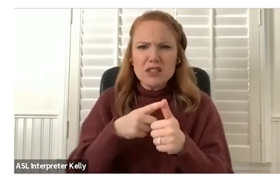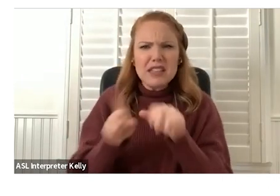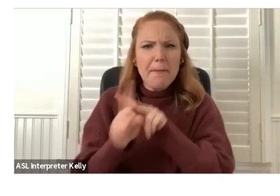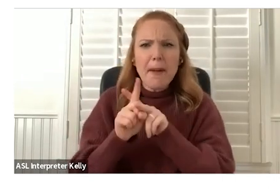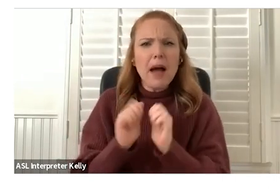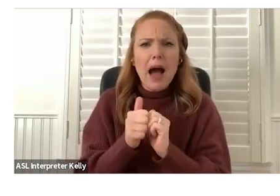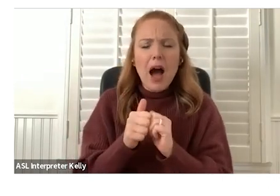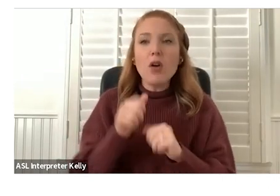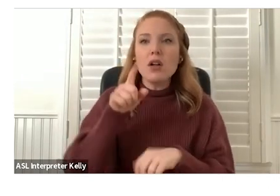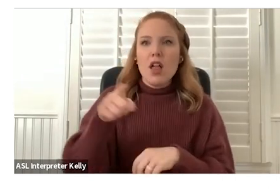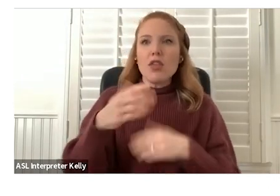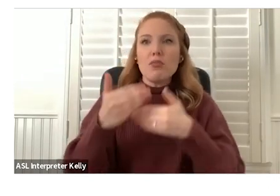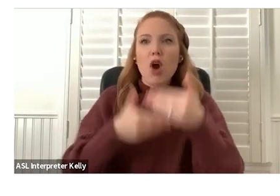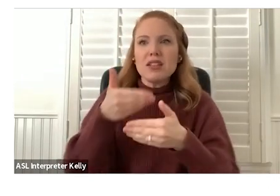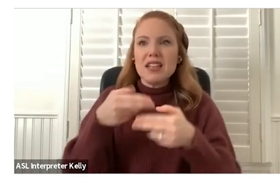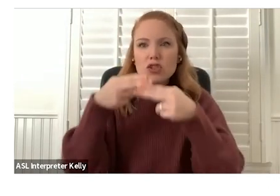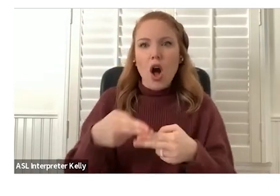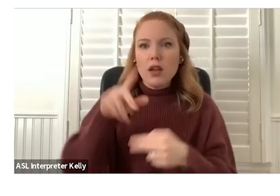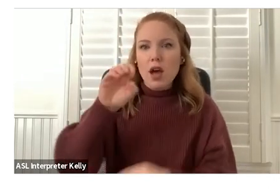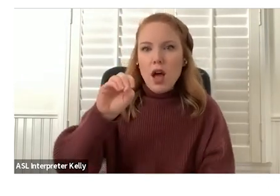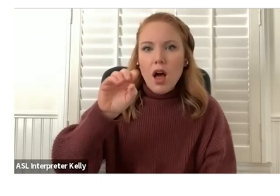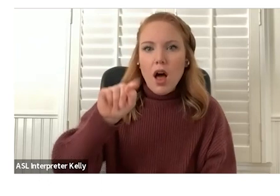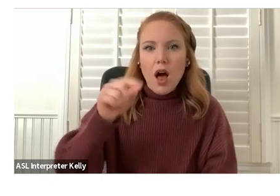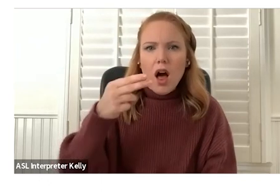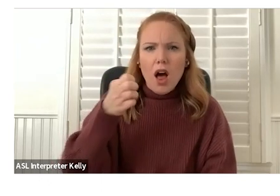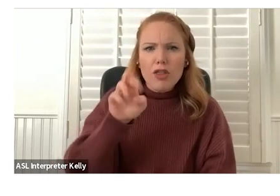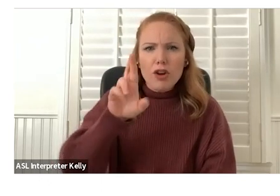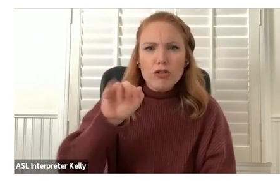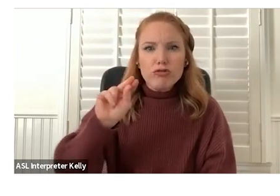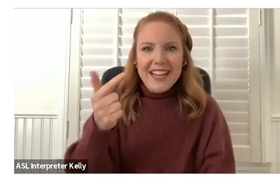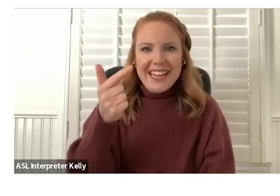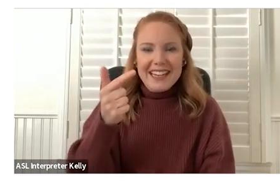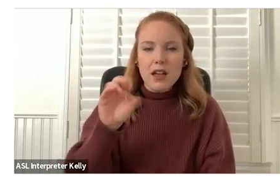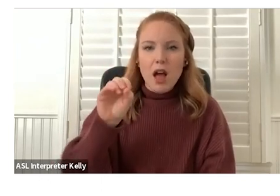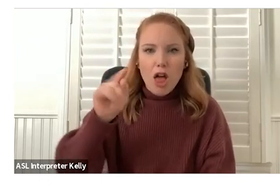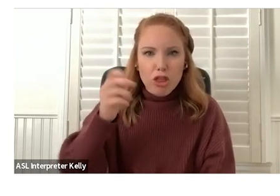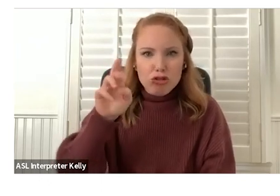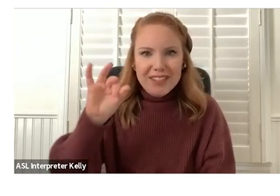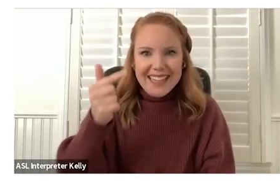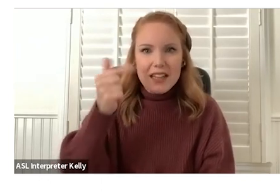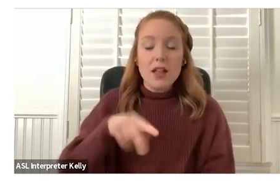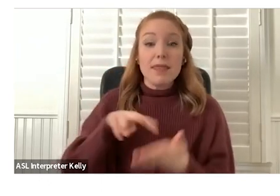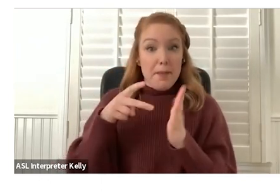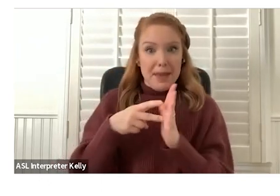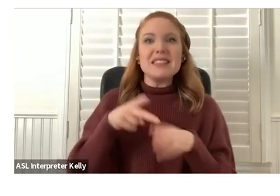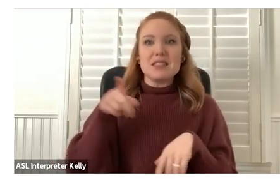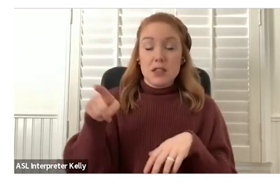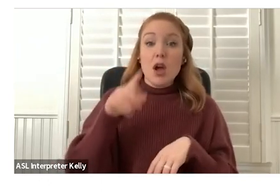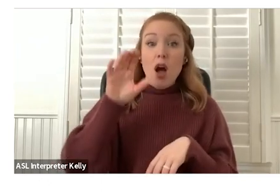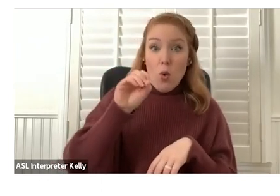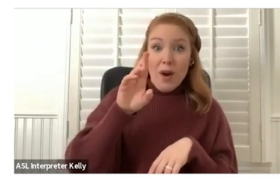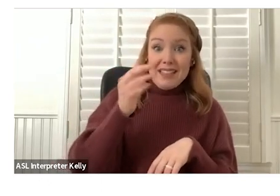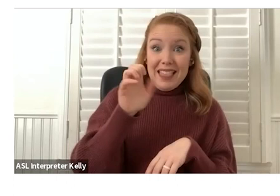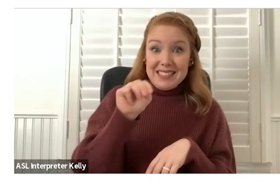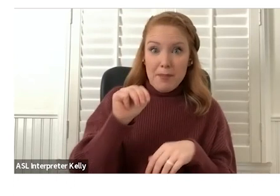or marginalized figures. They were deliberately placed in the periphery, they were deliberately marginalized, even on their own